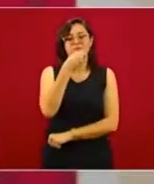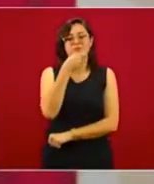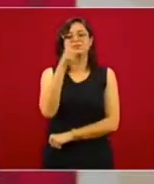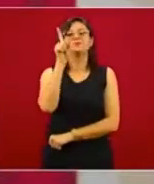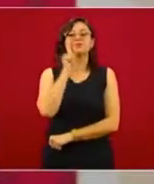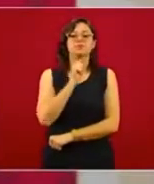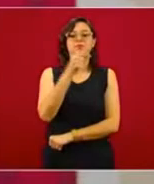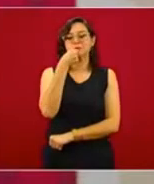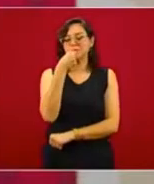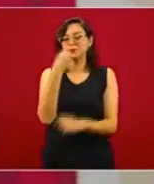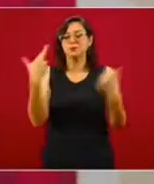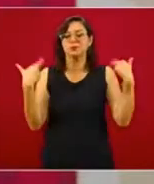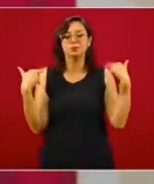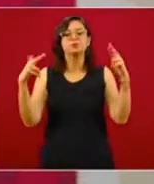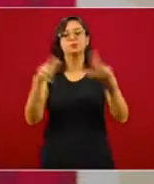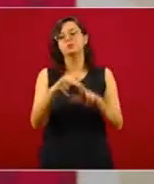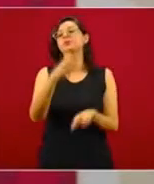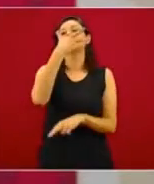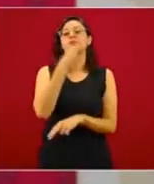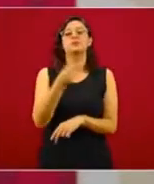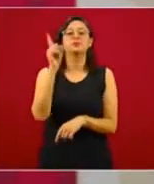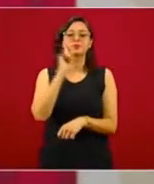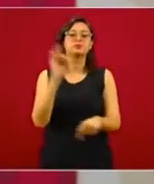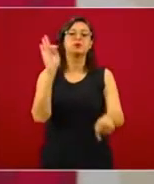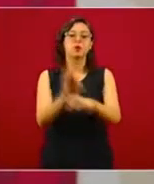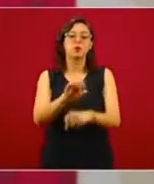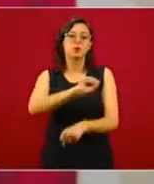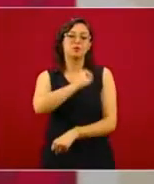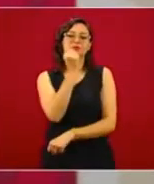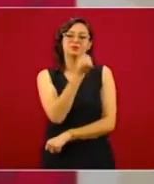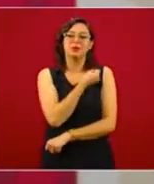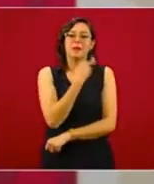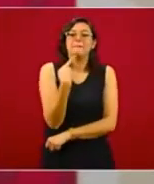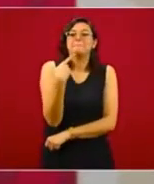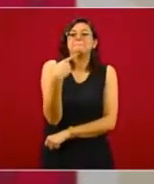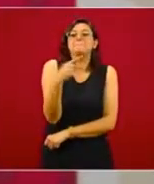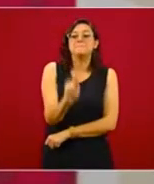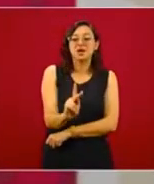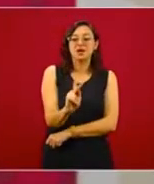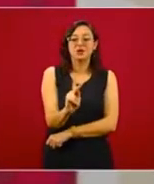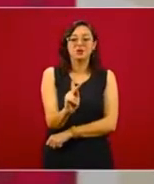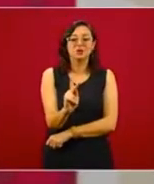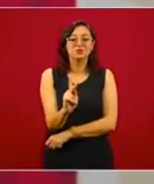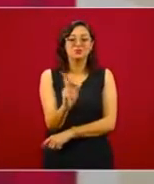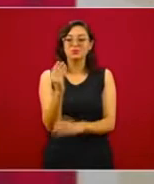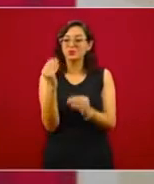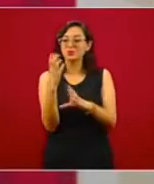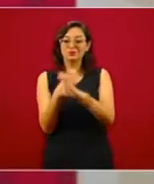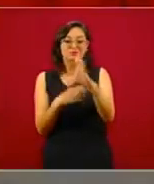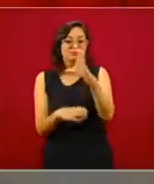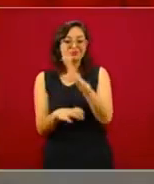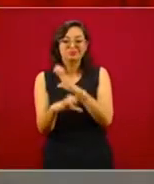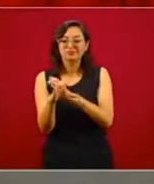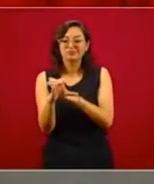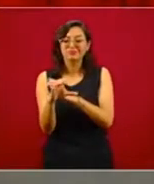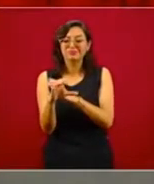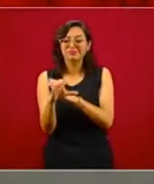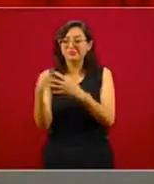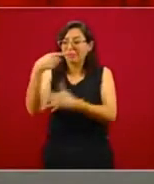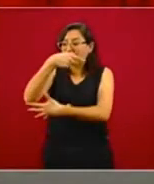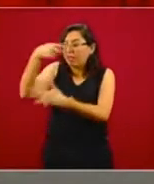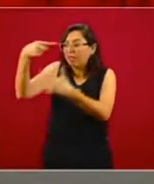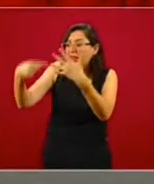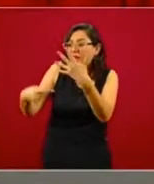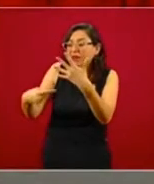strictly protecting the health of children and teachers alike. But there are many other things that